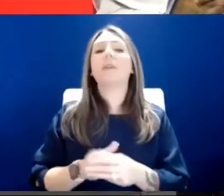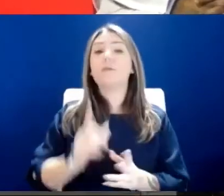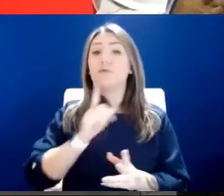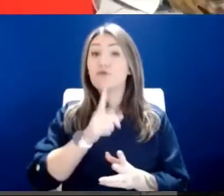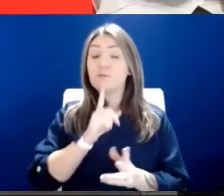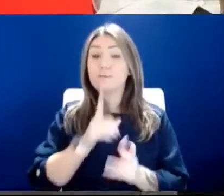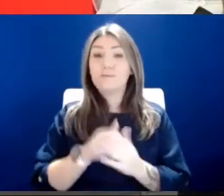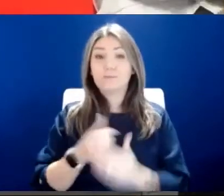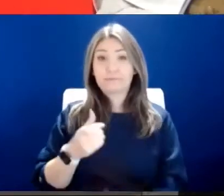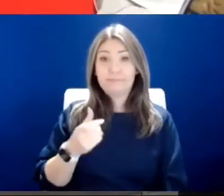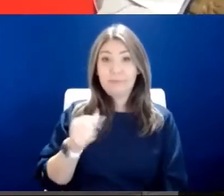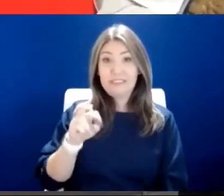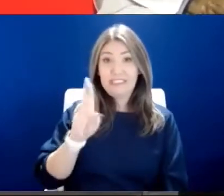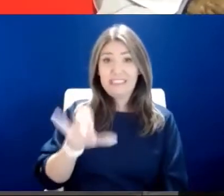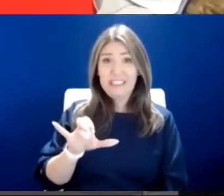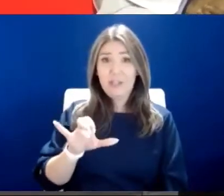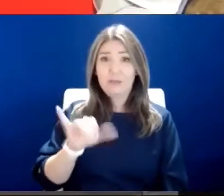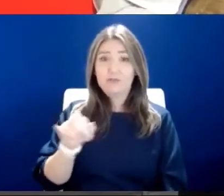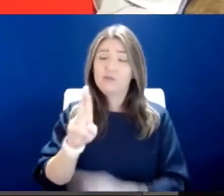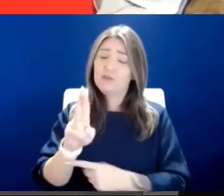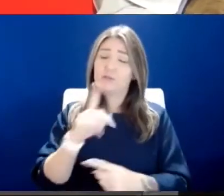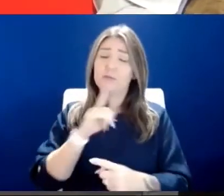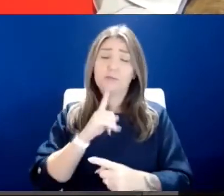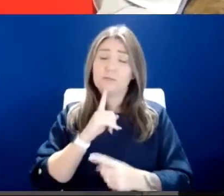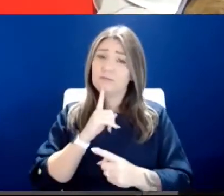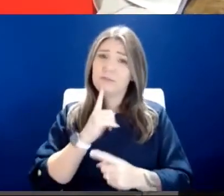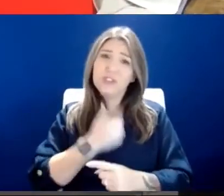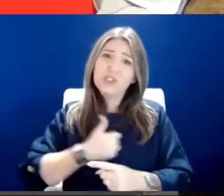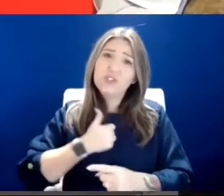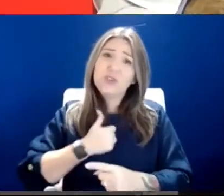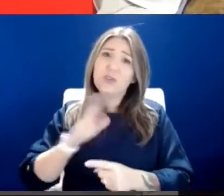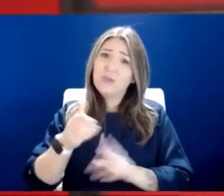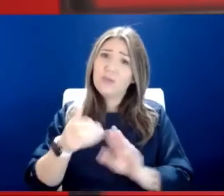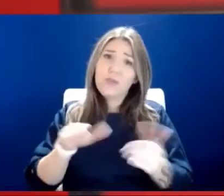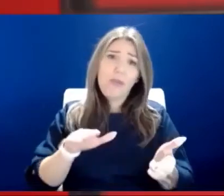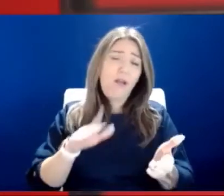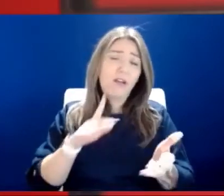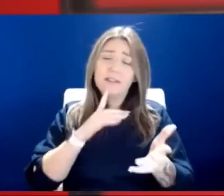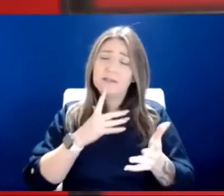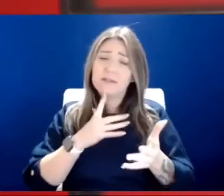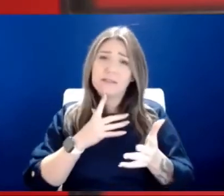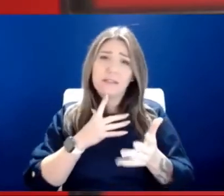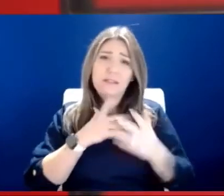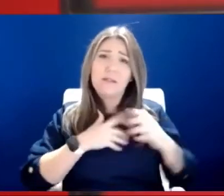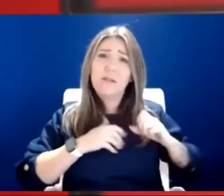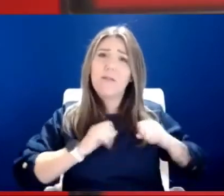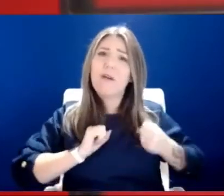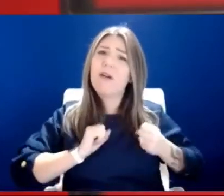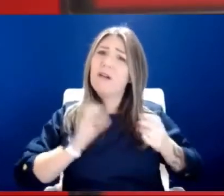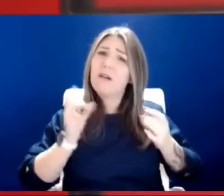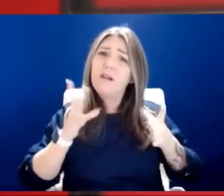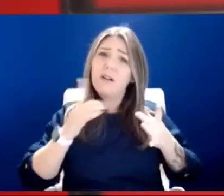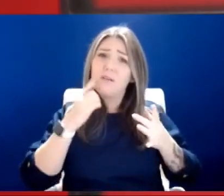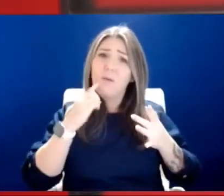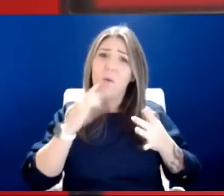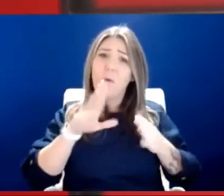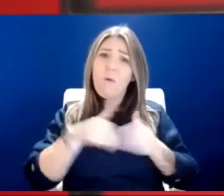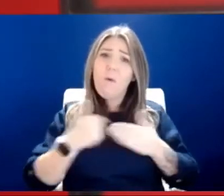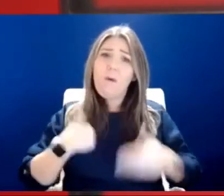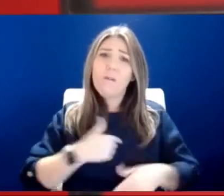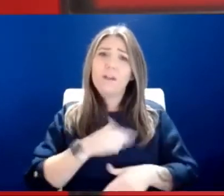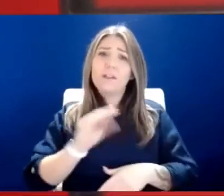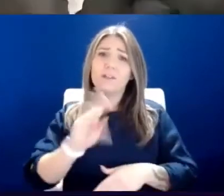Jr., unfortunately, I'm sorry for your loss, Gary. It is devastating for all of us and for you and your family.